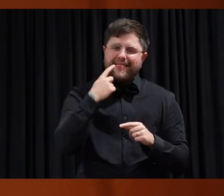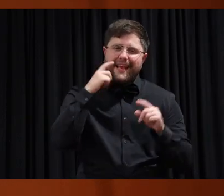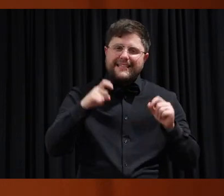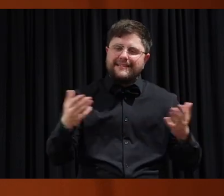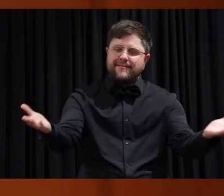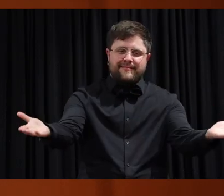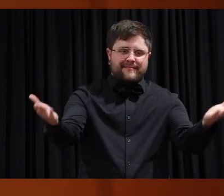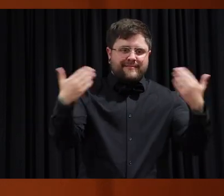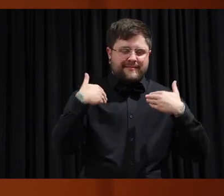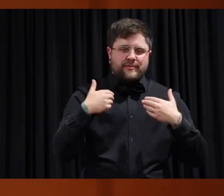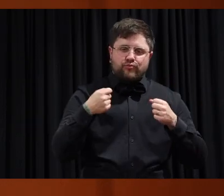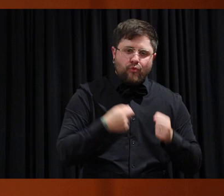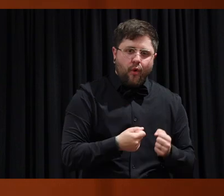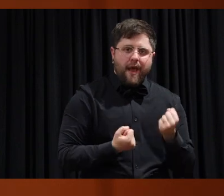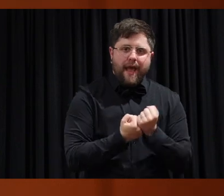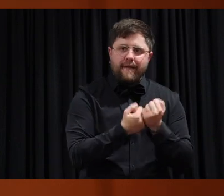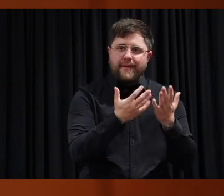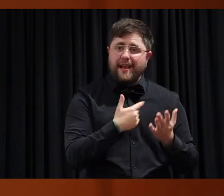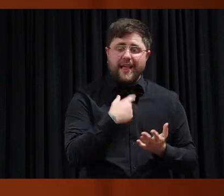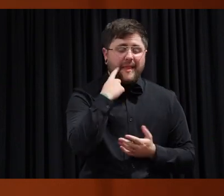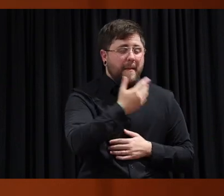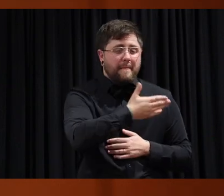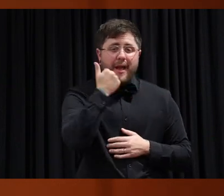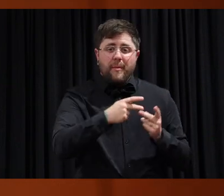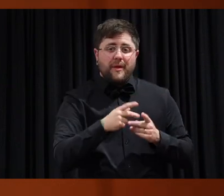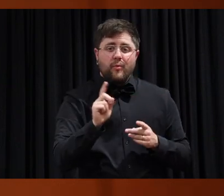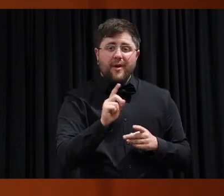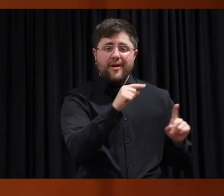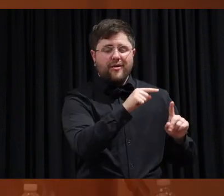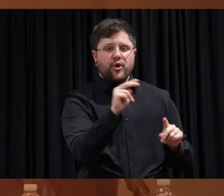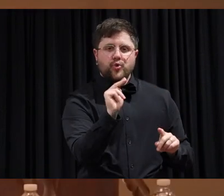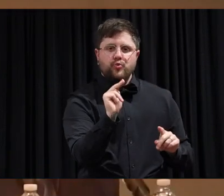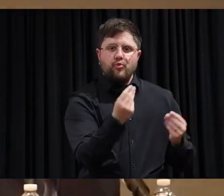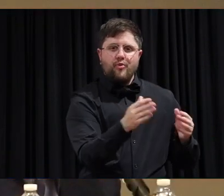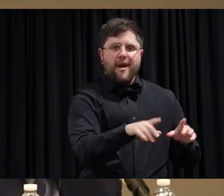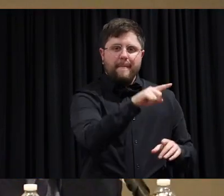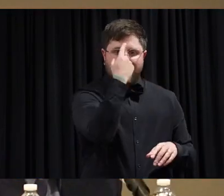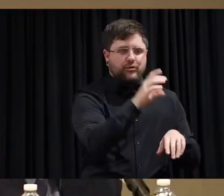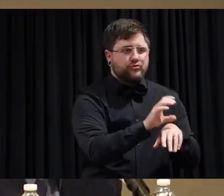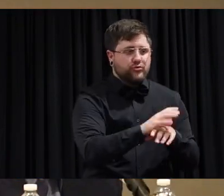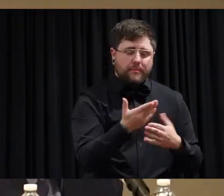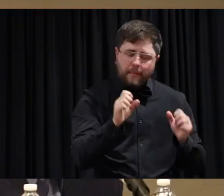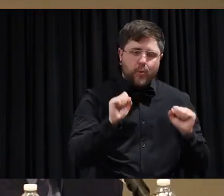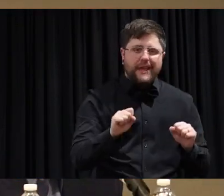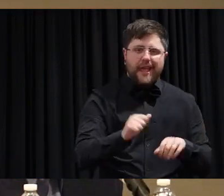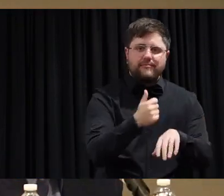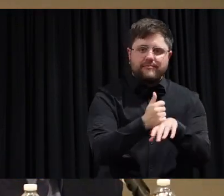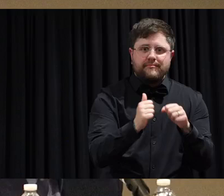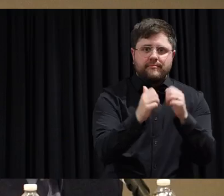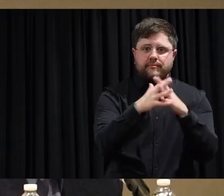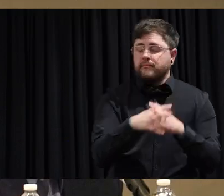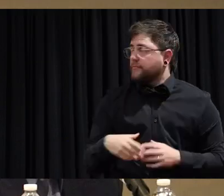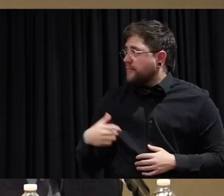together and have a strong advocate. And I can't think of a better place than a neutral ground in a black church. Yep. Make that happen. So I love that